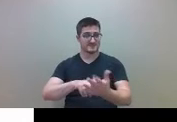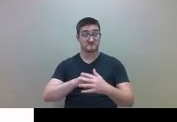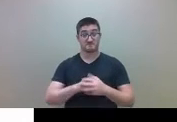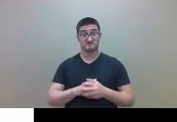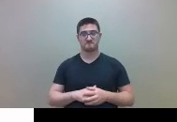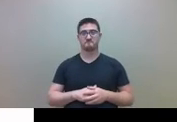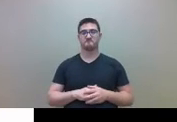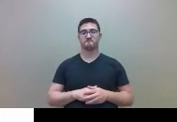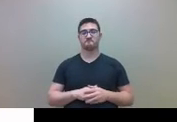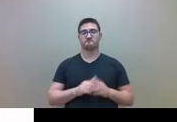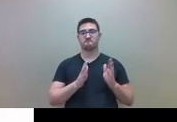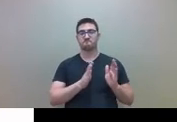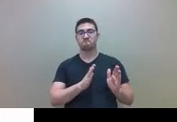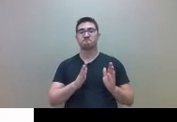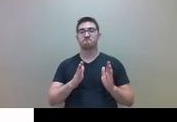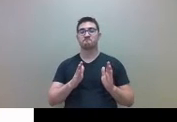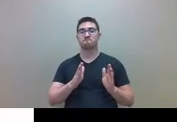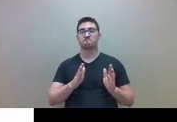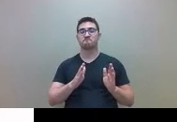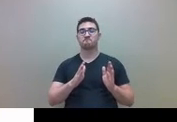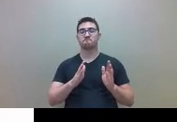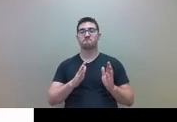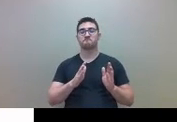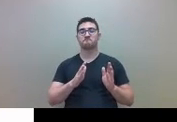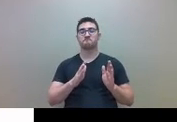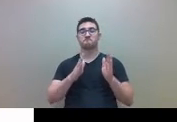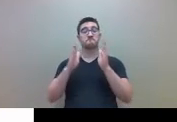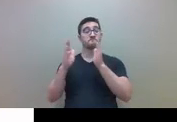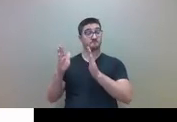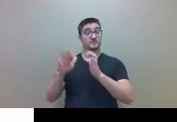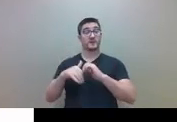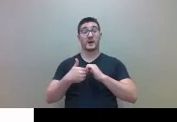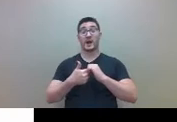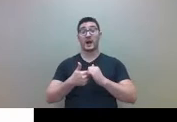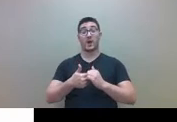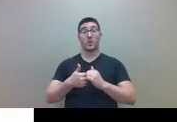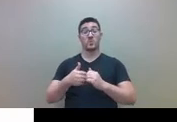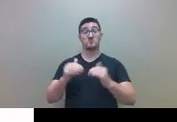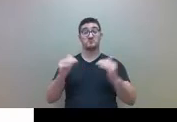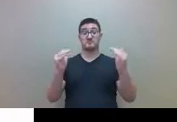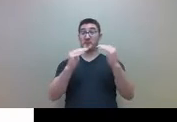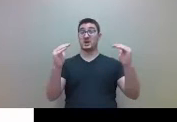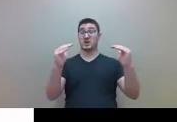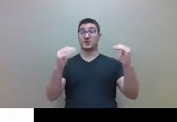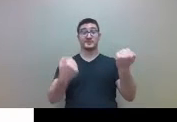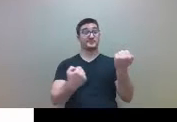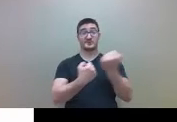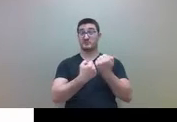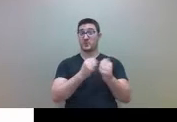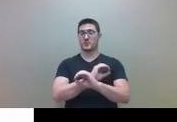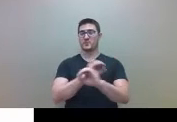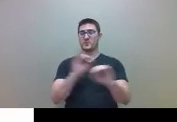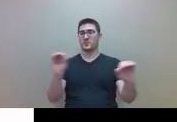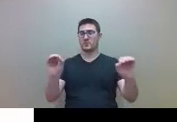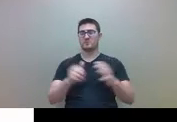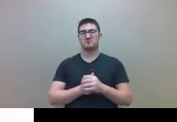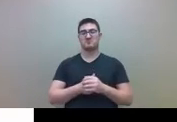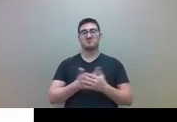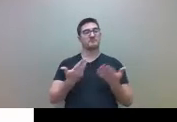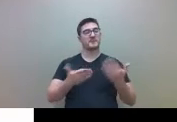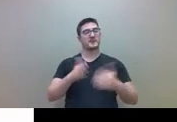peer support. Well, there we go back to our circle of trust. Maybe you don't have the right people in your circle of trust. They're not